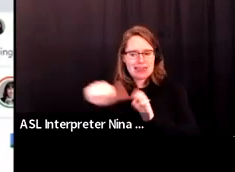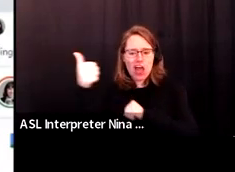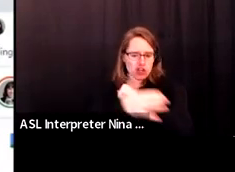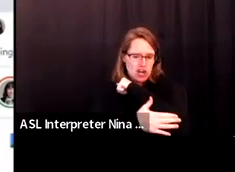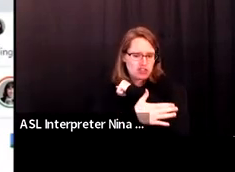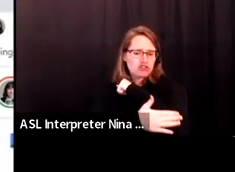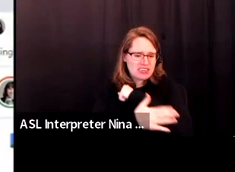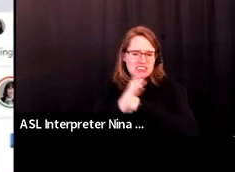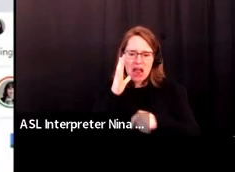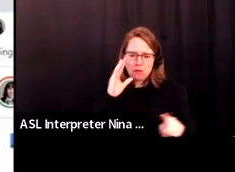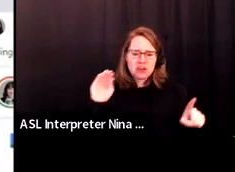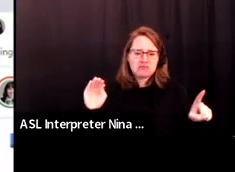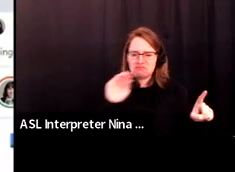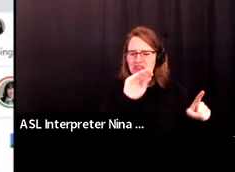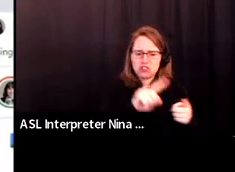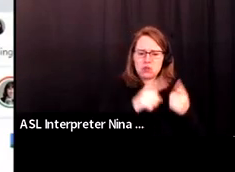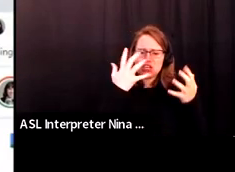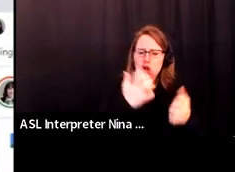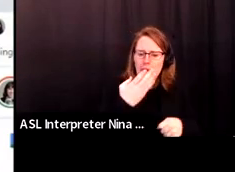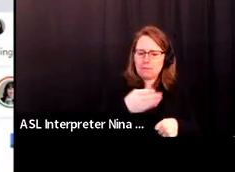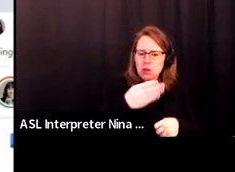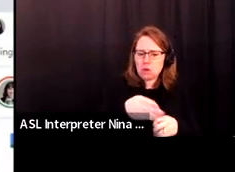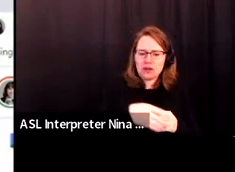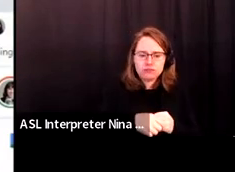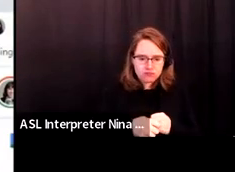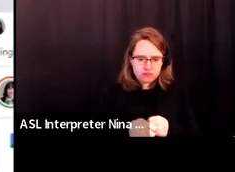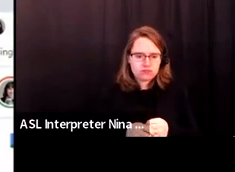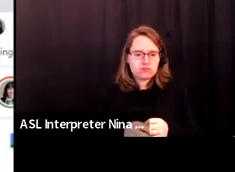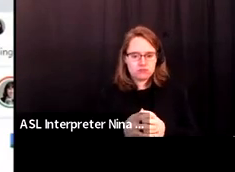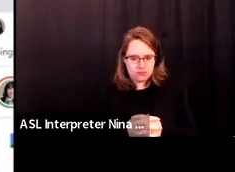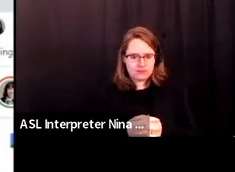darkerish blue on the migration front.